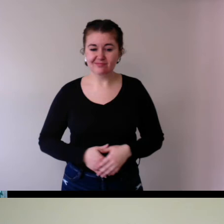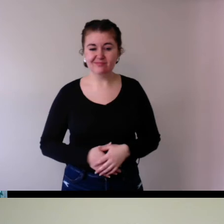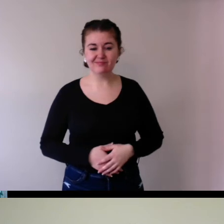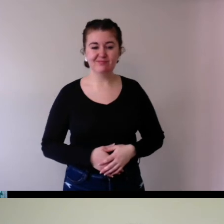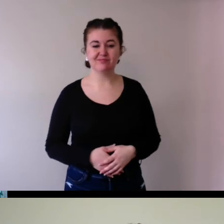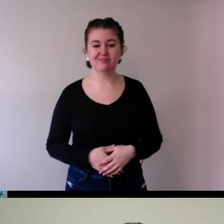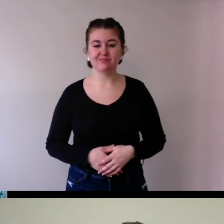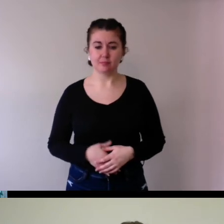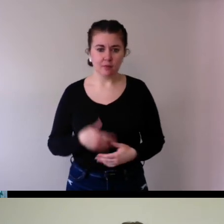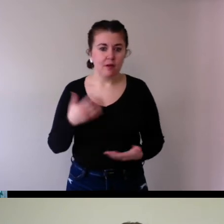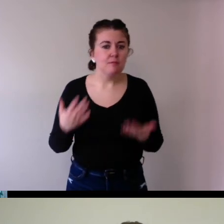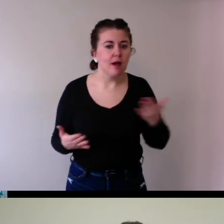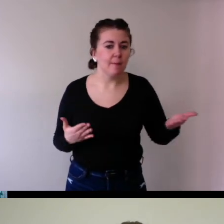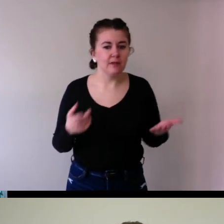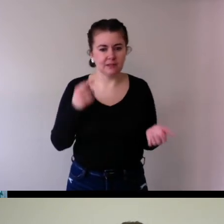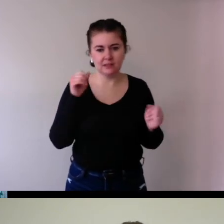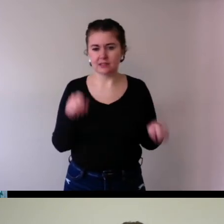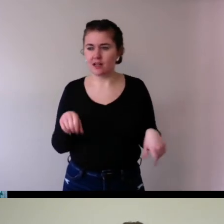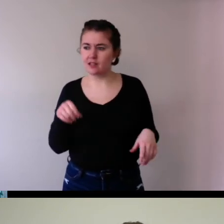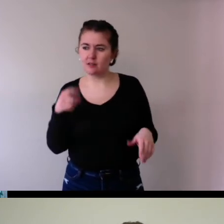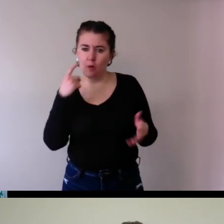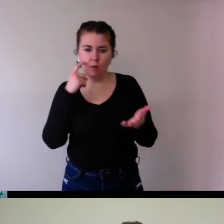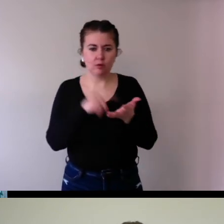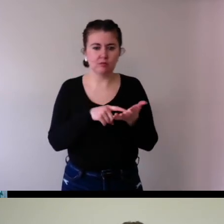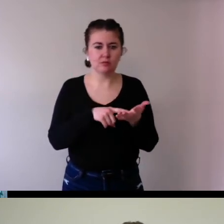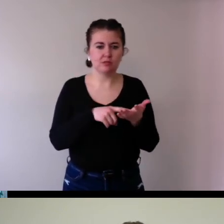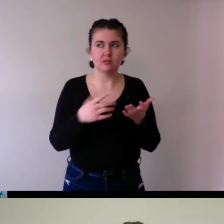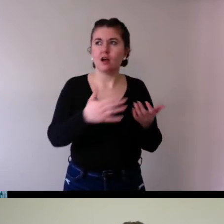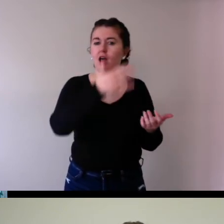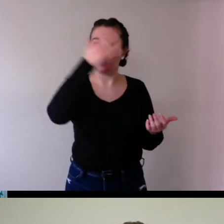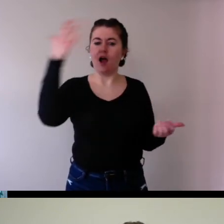You may find a story in the sky.